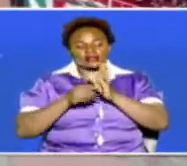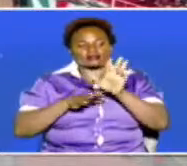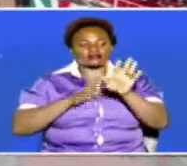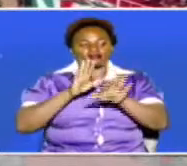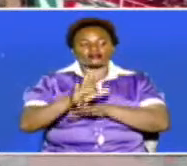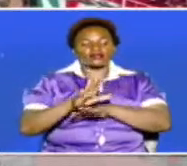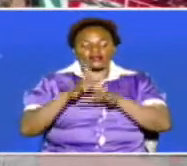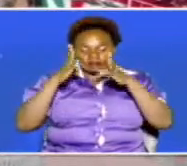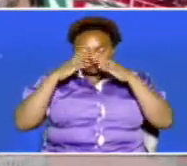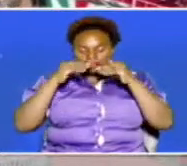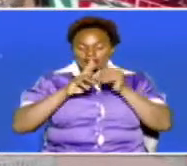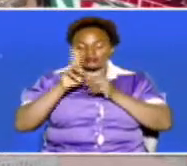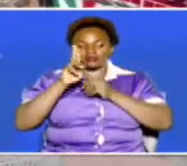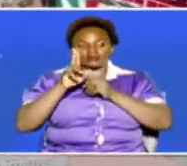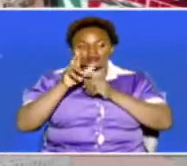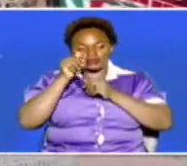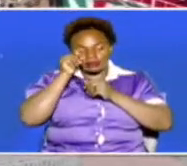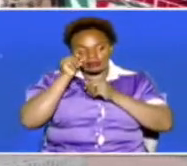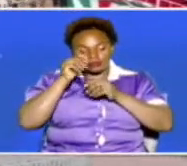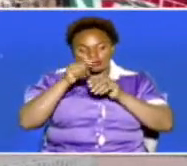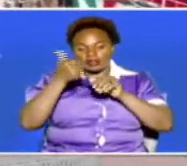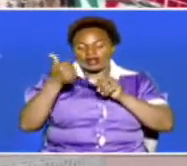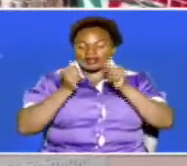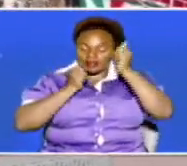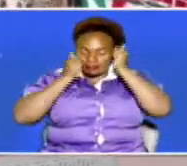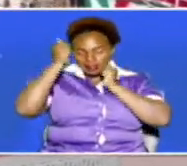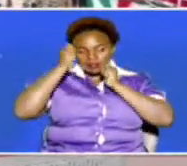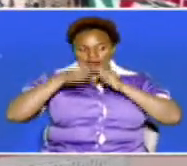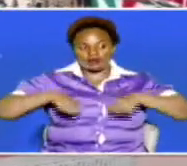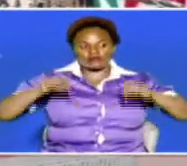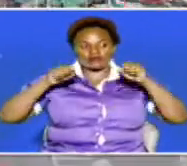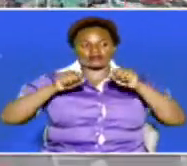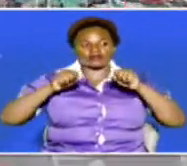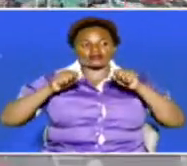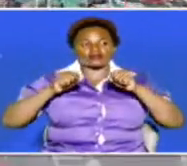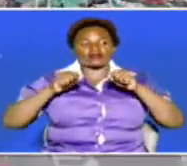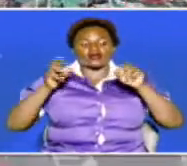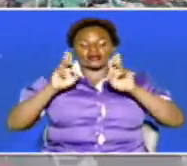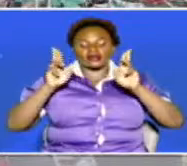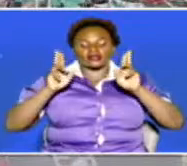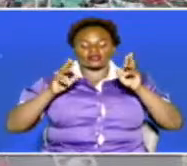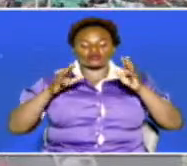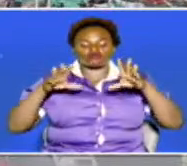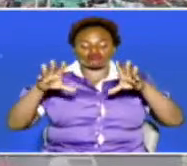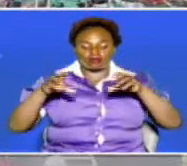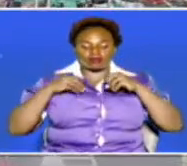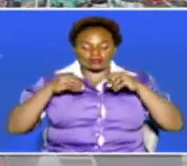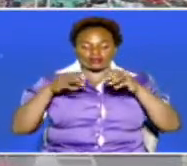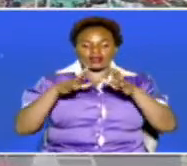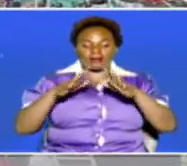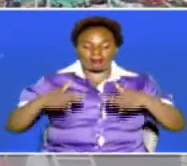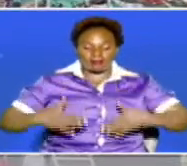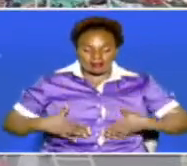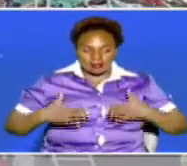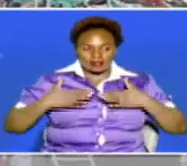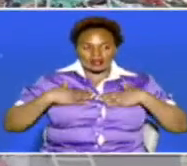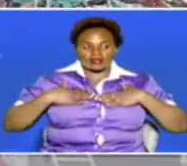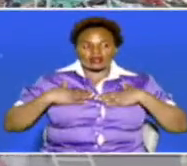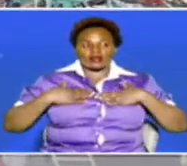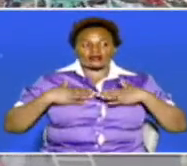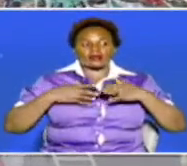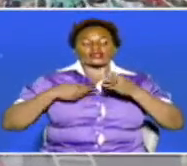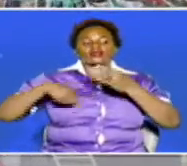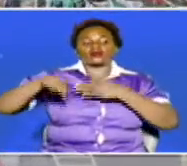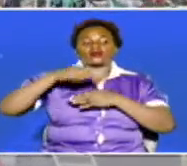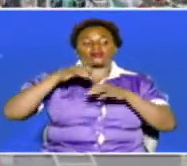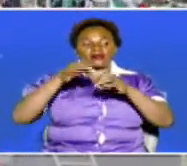Stadium. President Kenyatta, alongside other senior military officers, were at hand to receive the casket. Throughout the service, the casket was